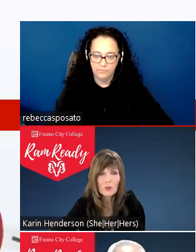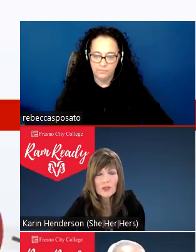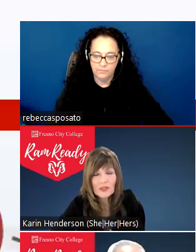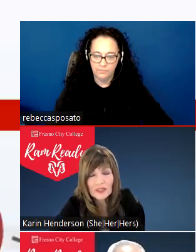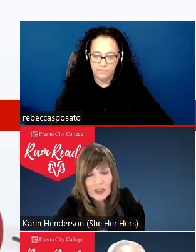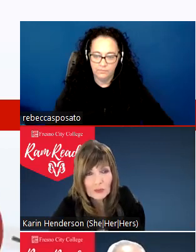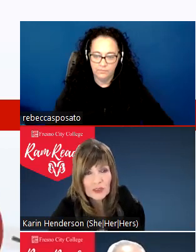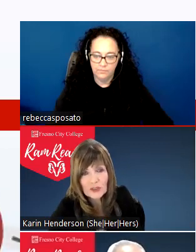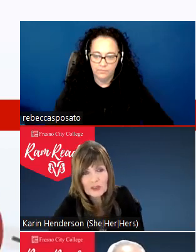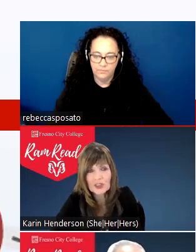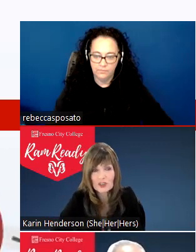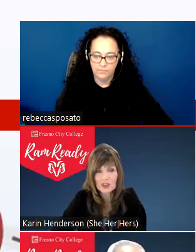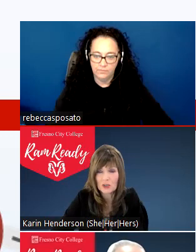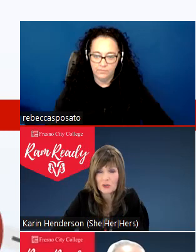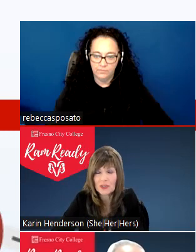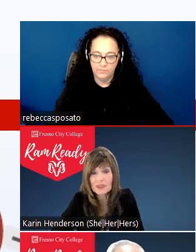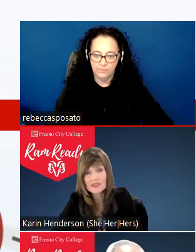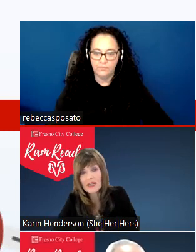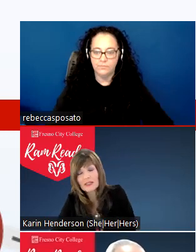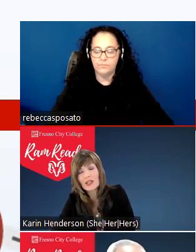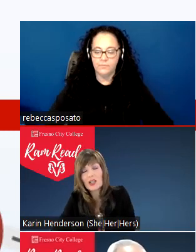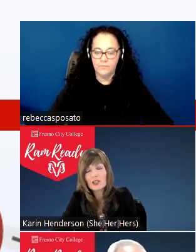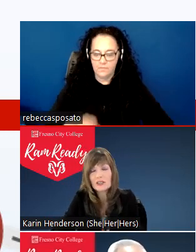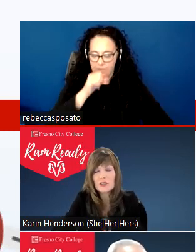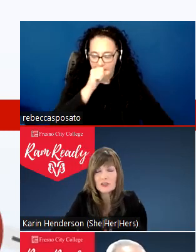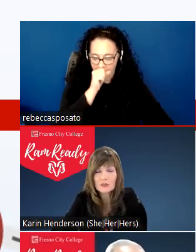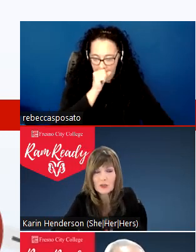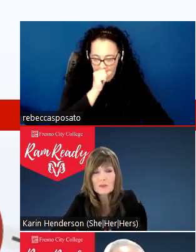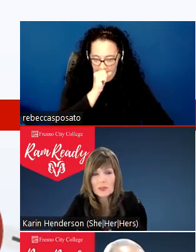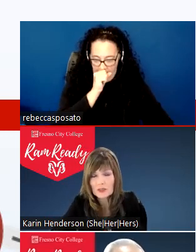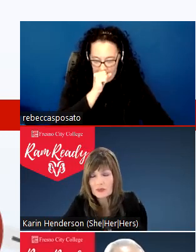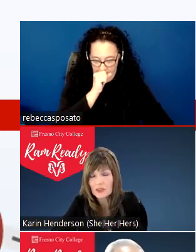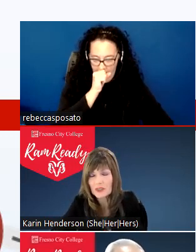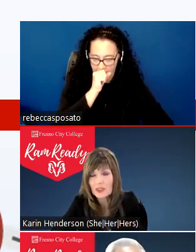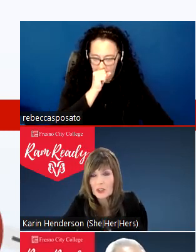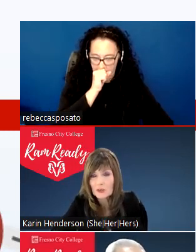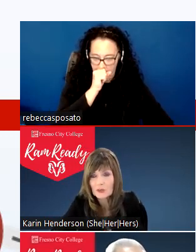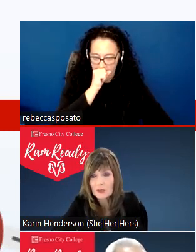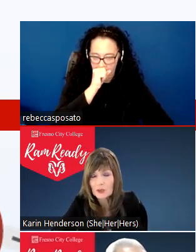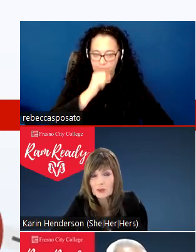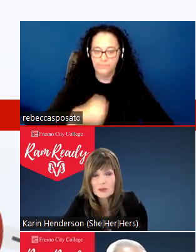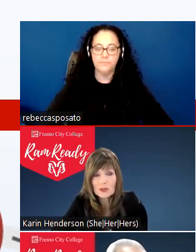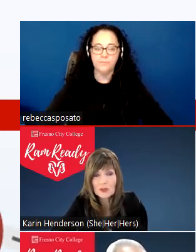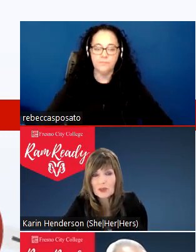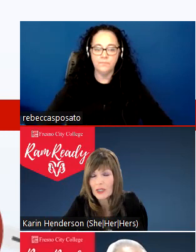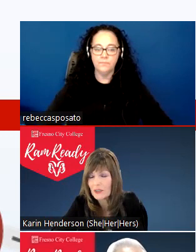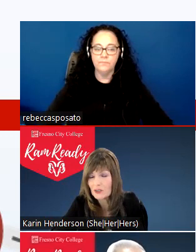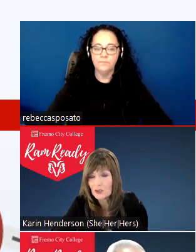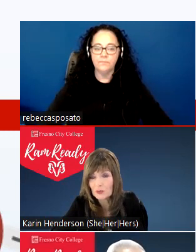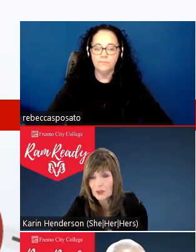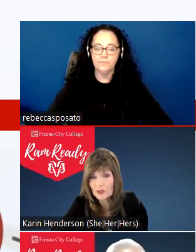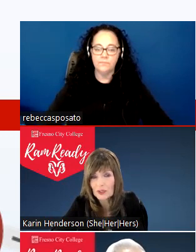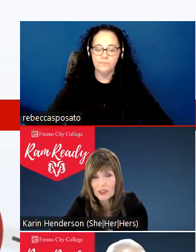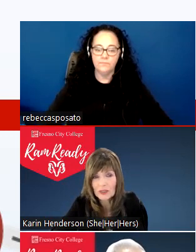So one thing that research has shown is that it is of great benefit for you to